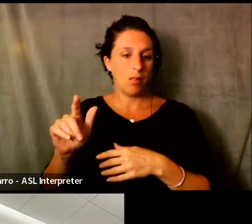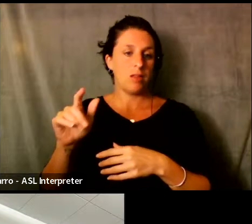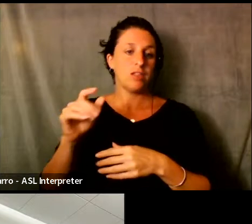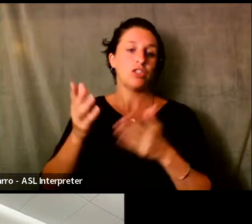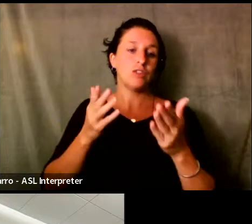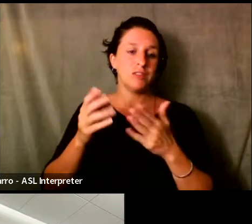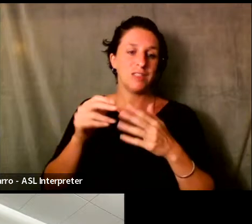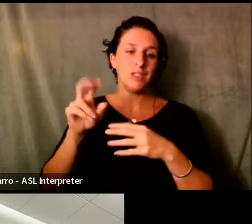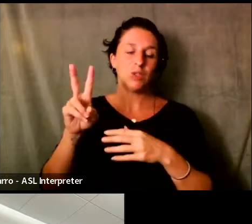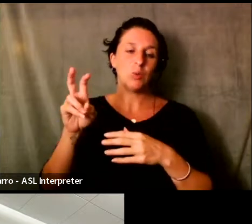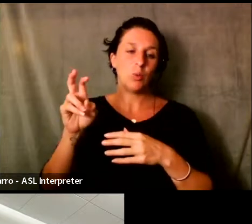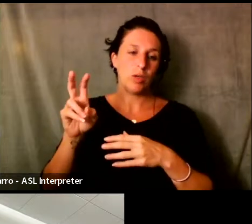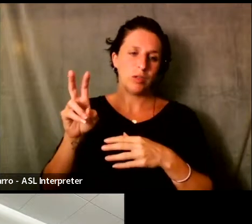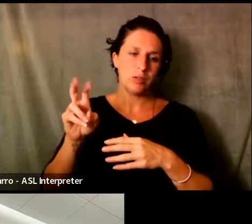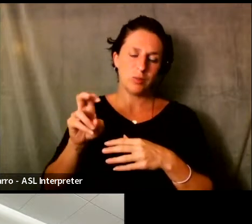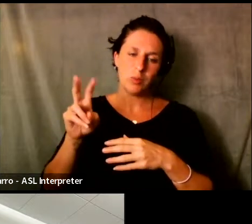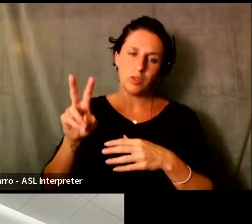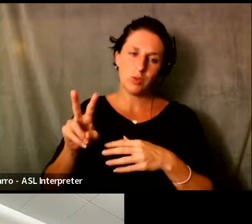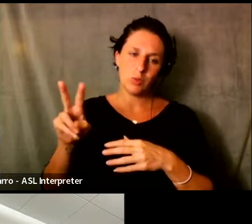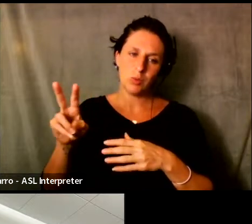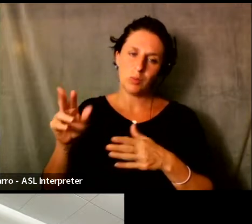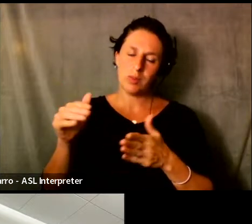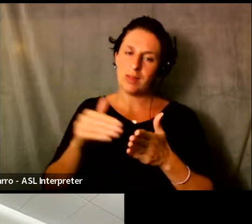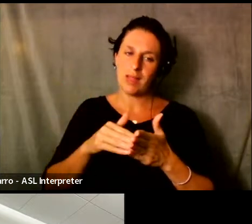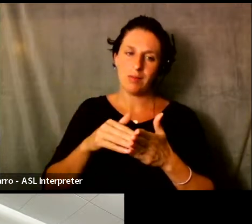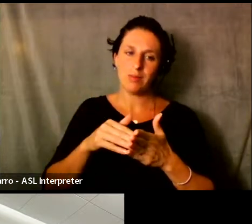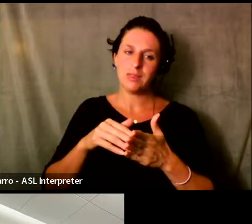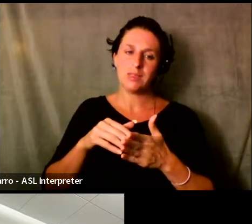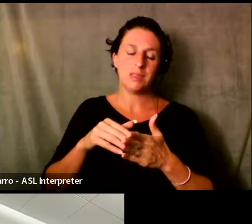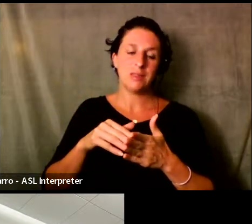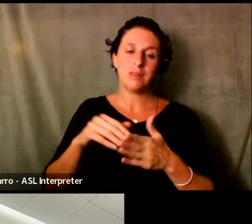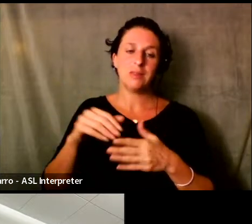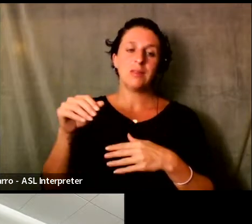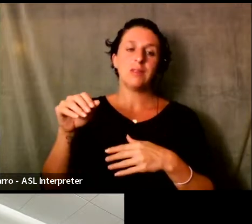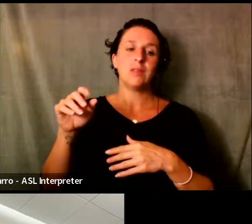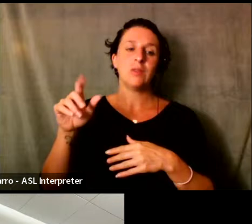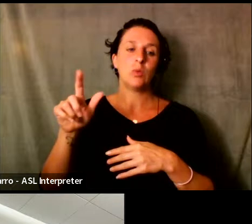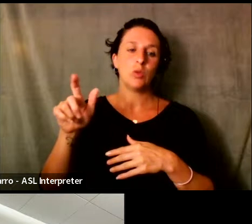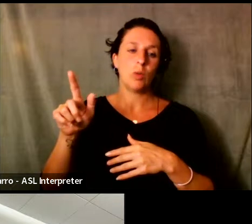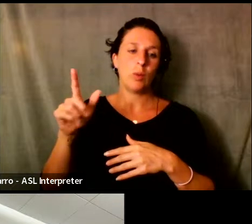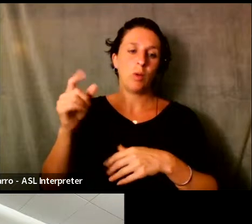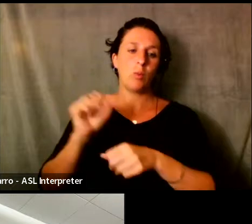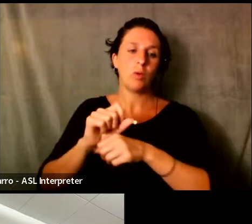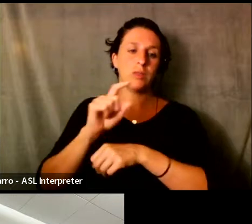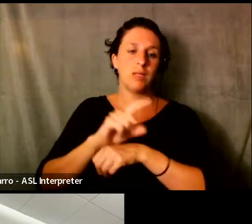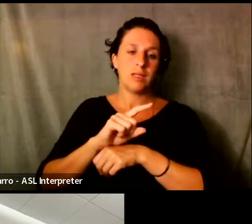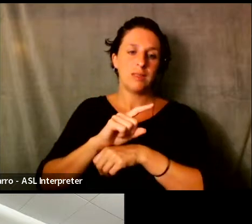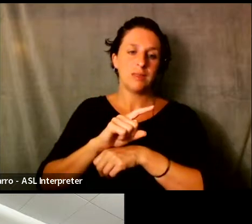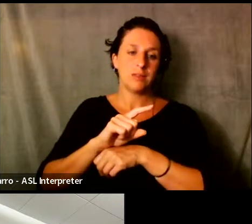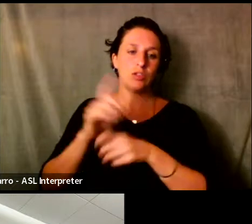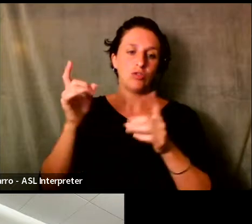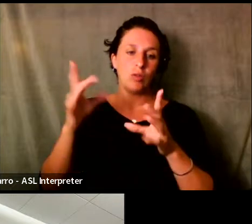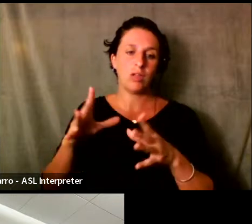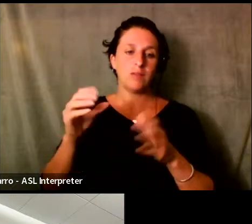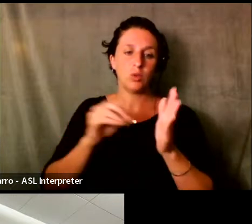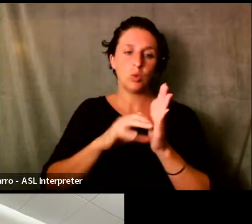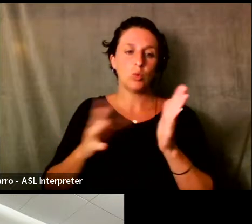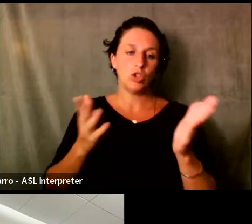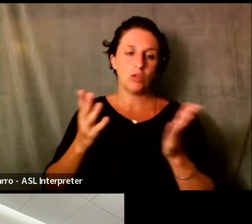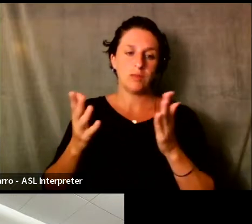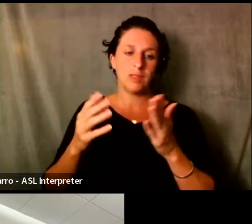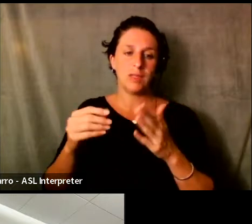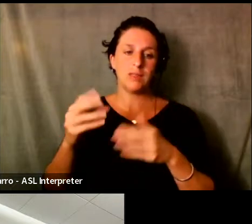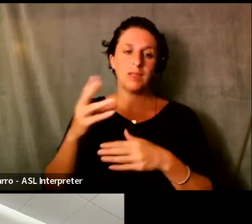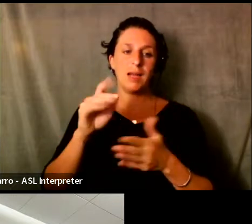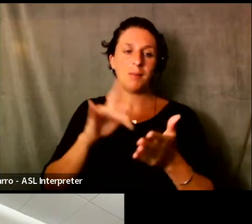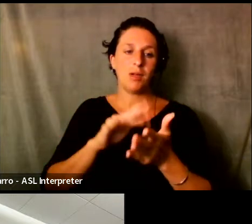$222,562 at 221 workdays. Donald Catena, Director of Student Services and Middle